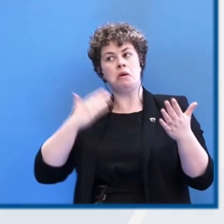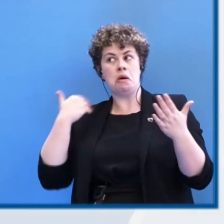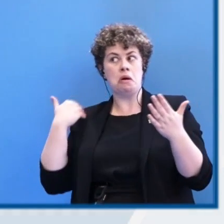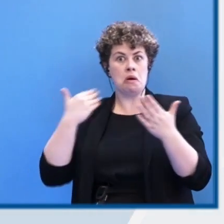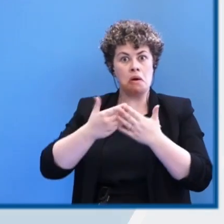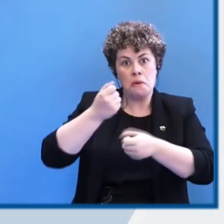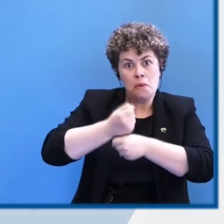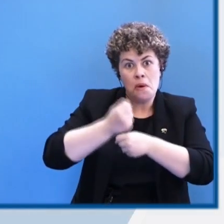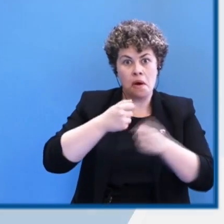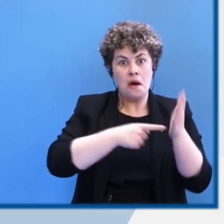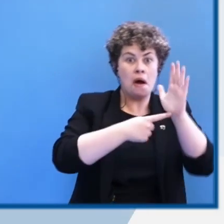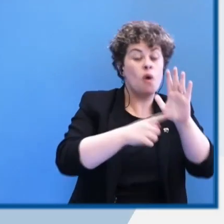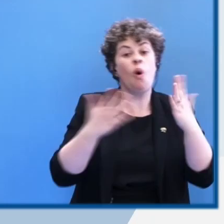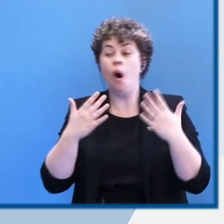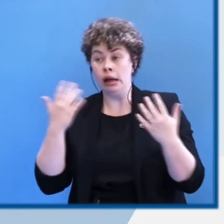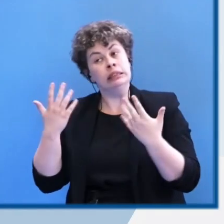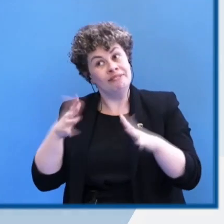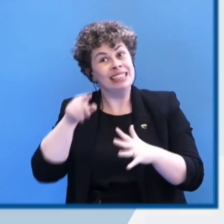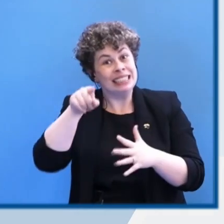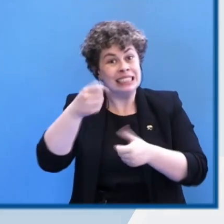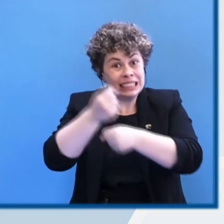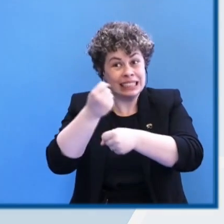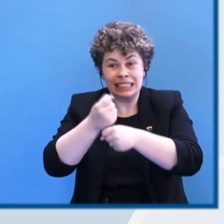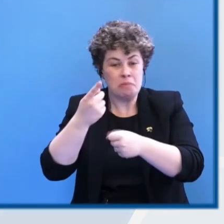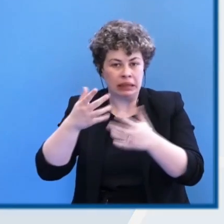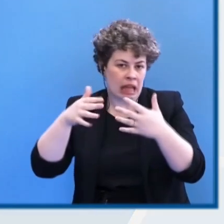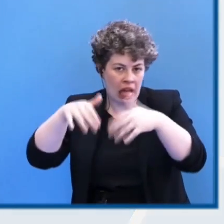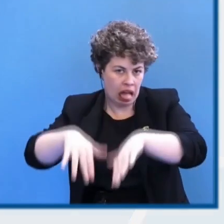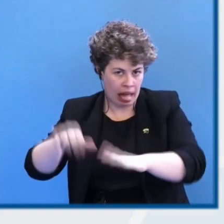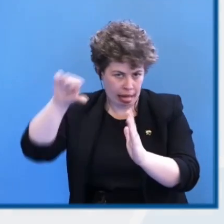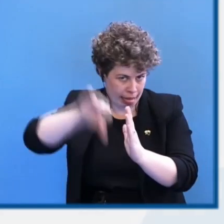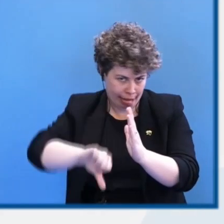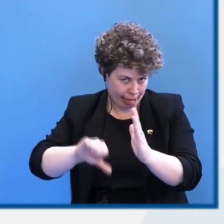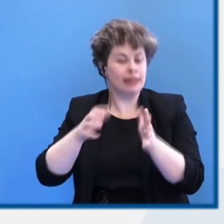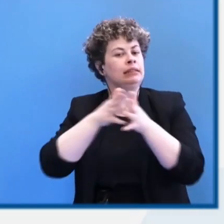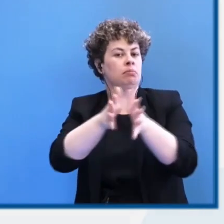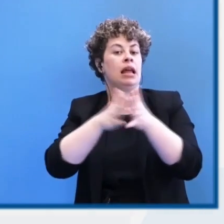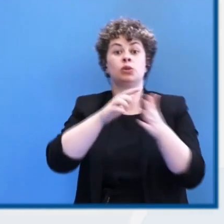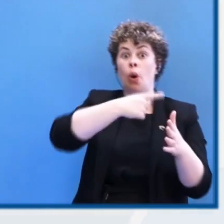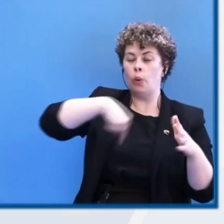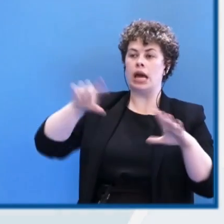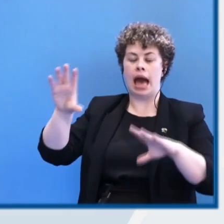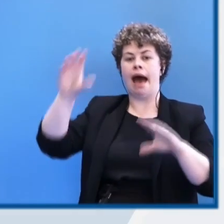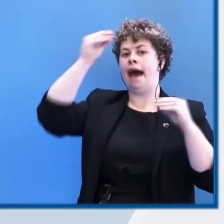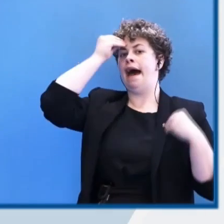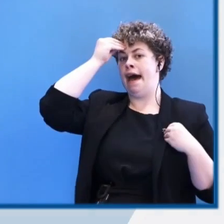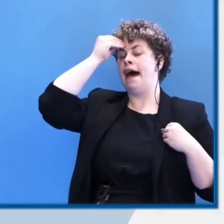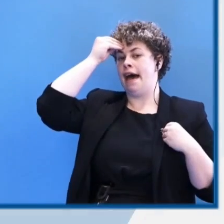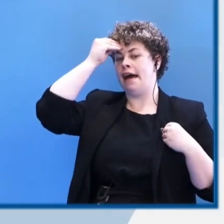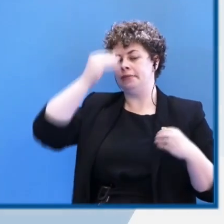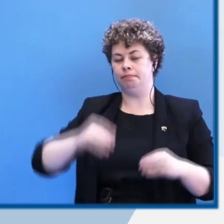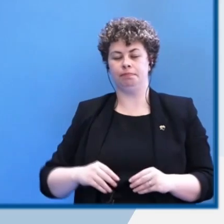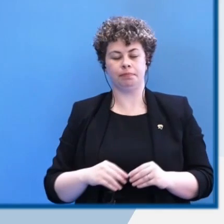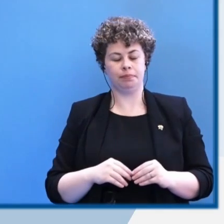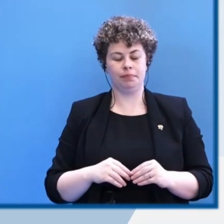that have been tried and not. But as we move forward to trying to address this whole thing